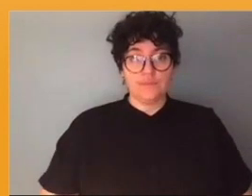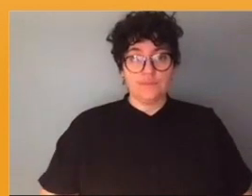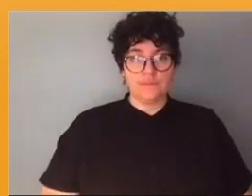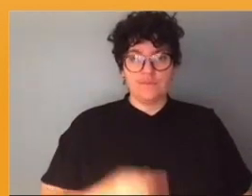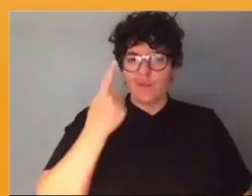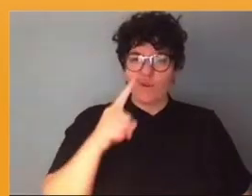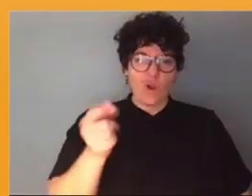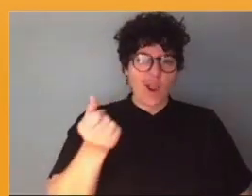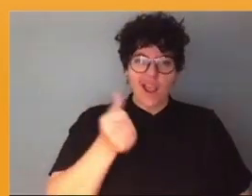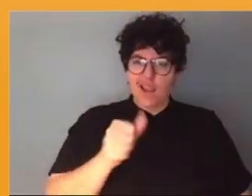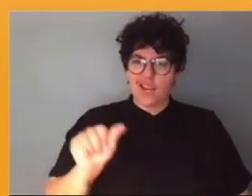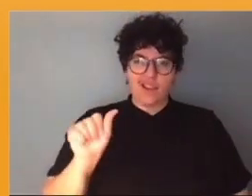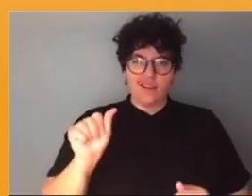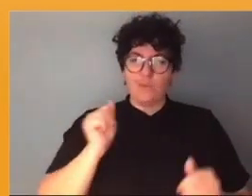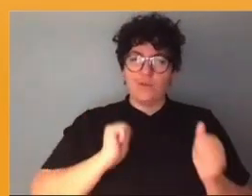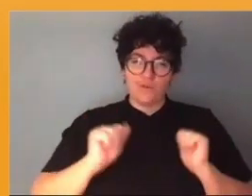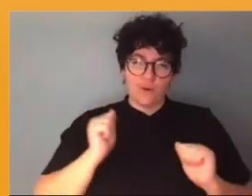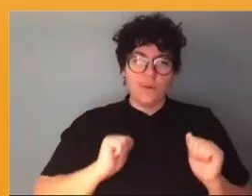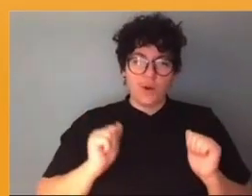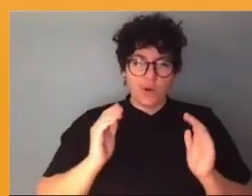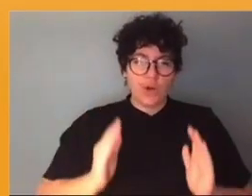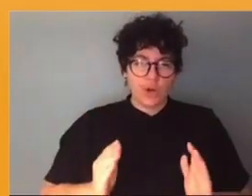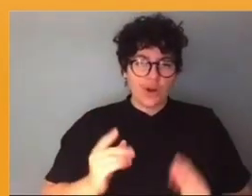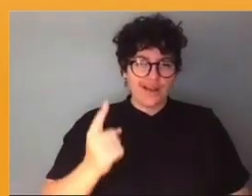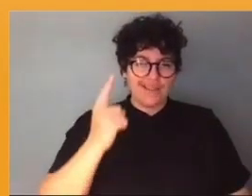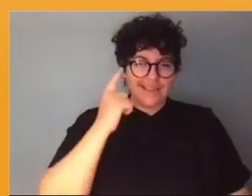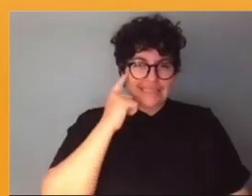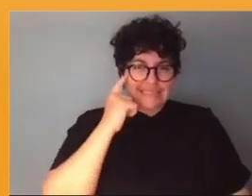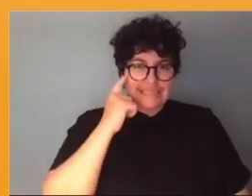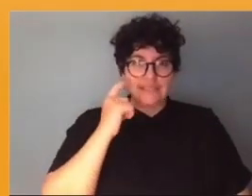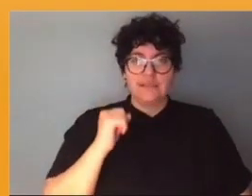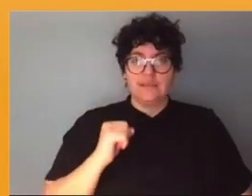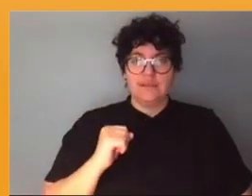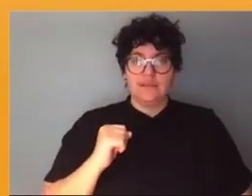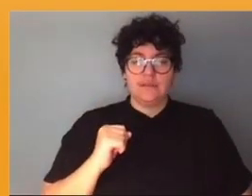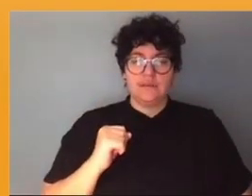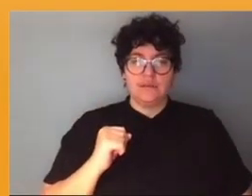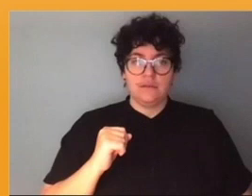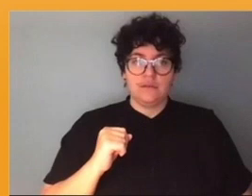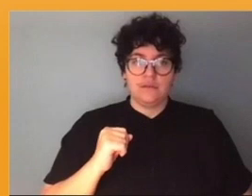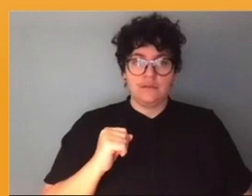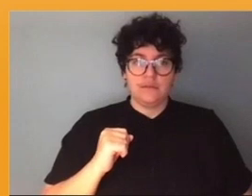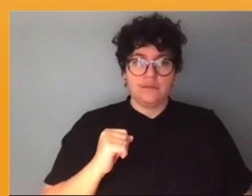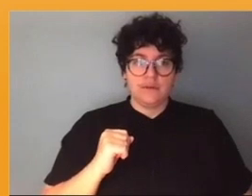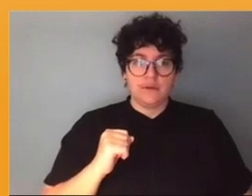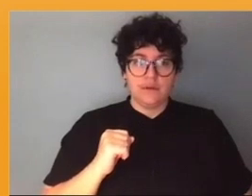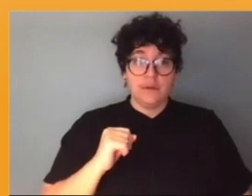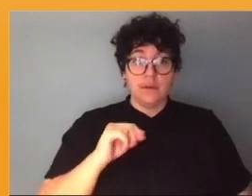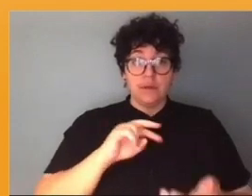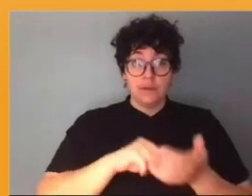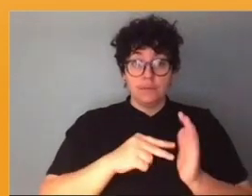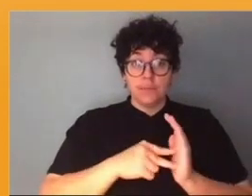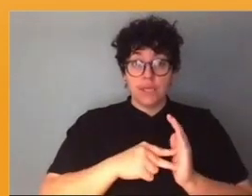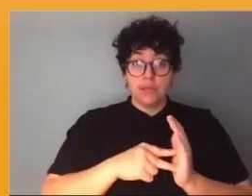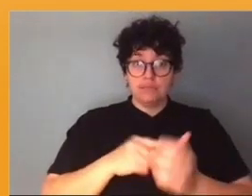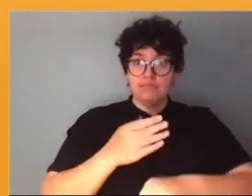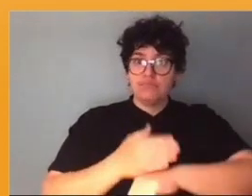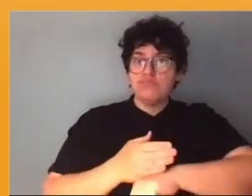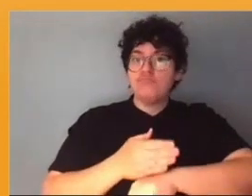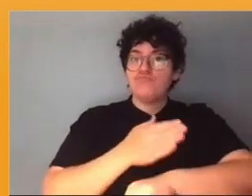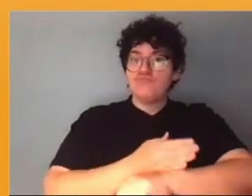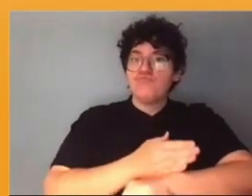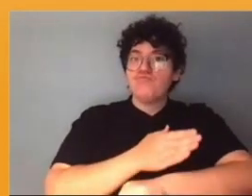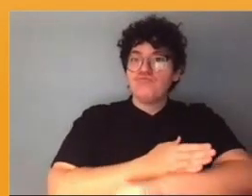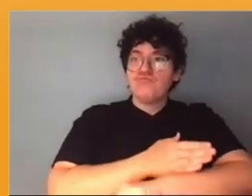performers, there is no top where you stop and say, this is it, I